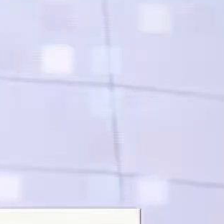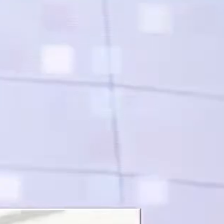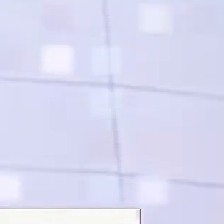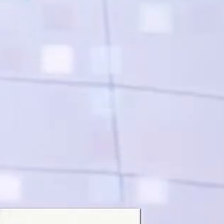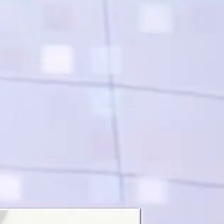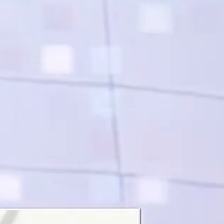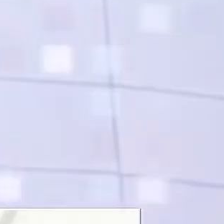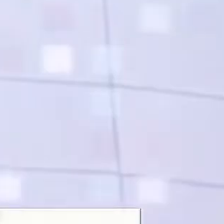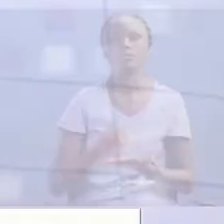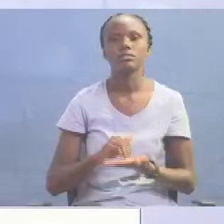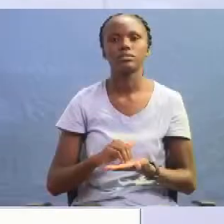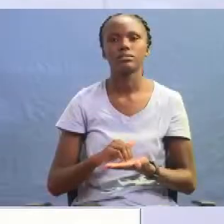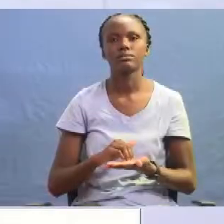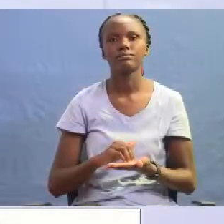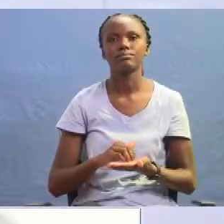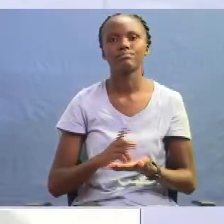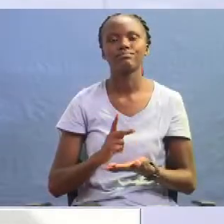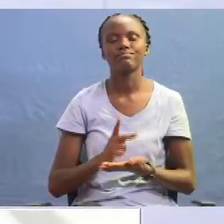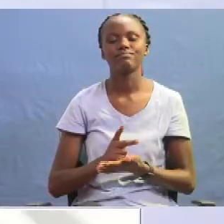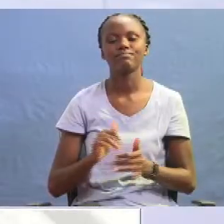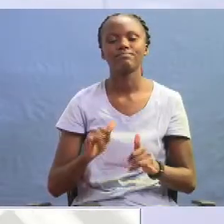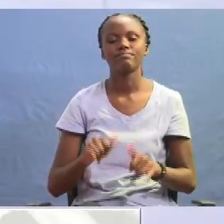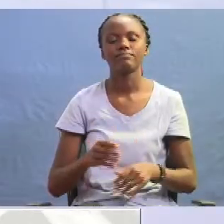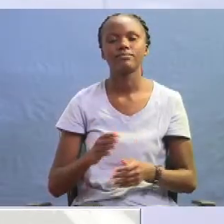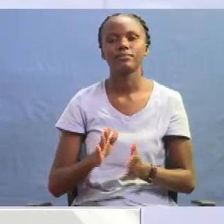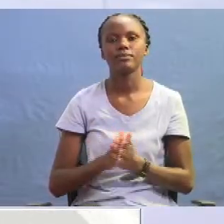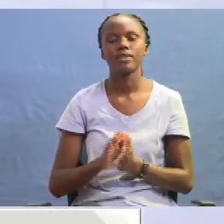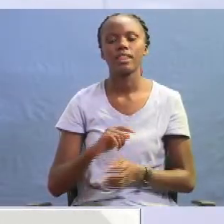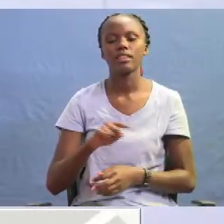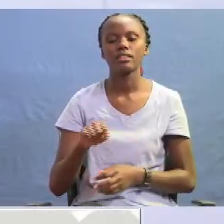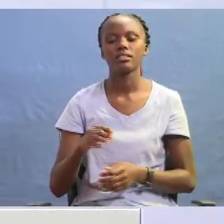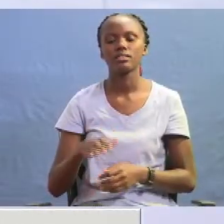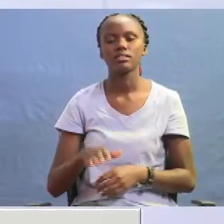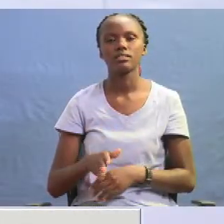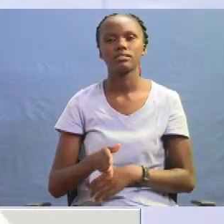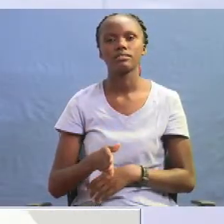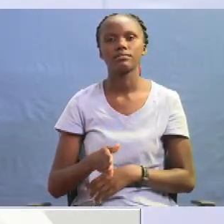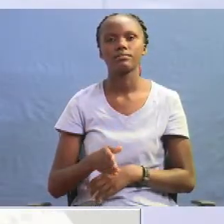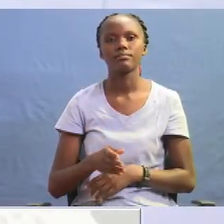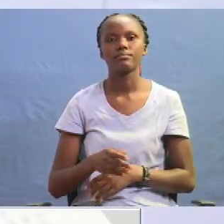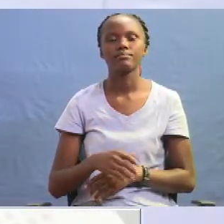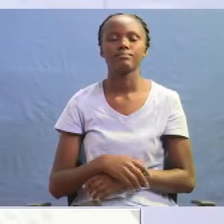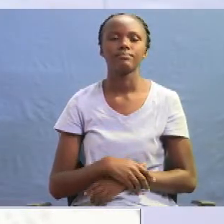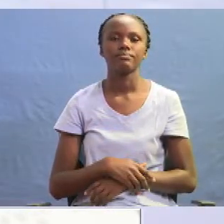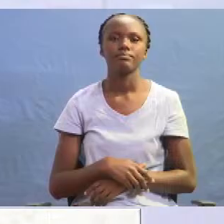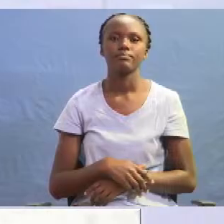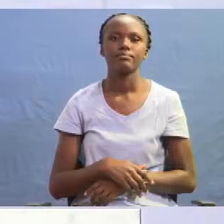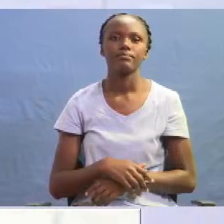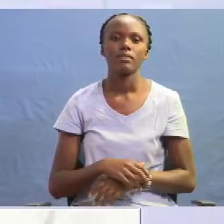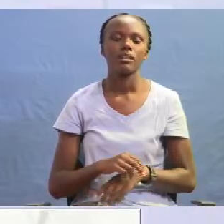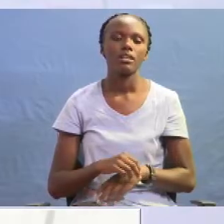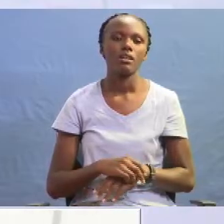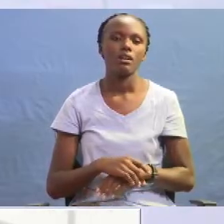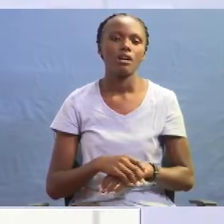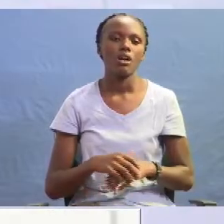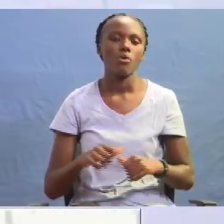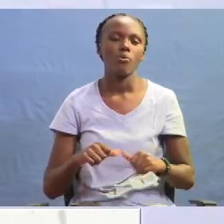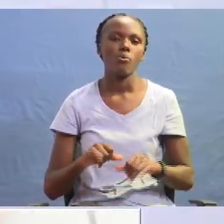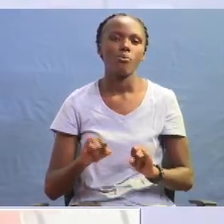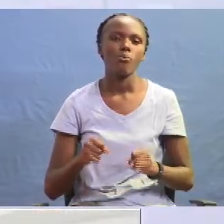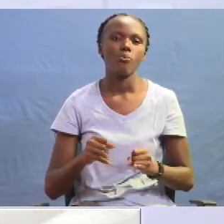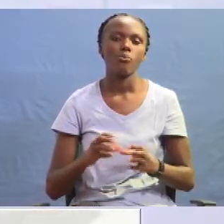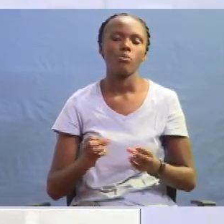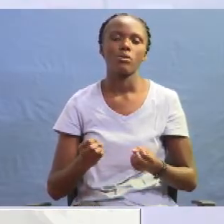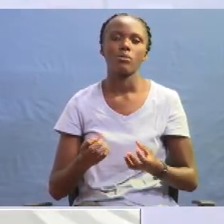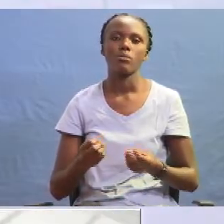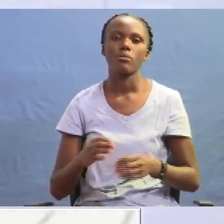Alright, thank you so much for keeping time and for always keeping with us and staying with the state of the nation. Let's continue to